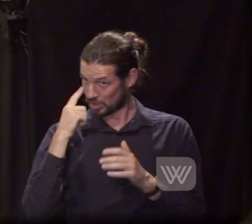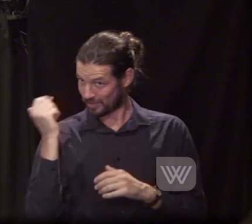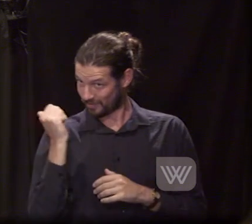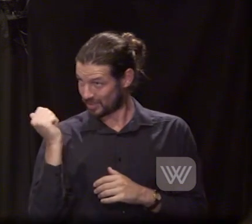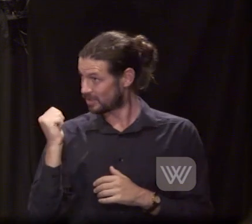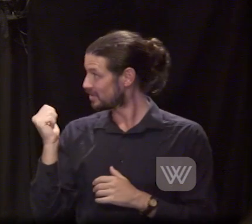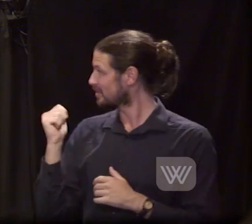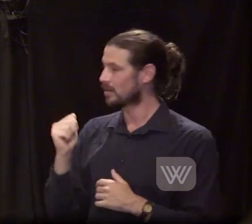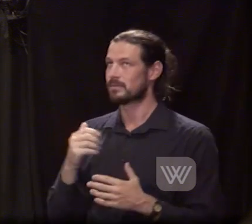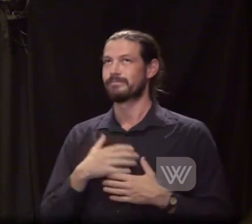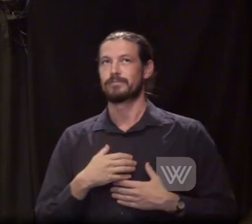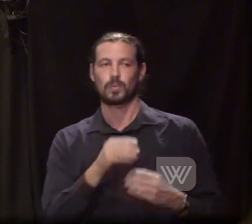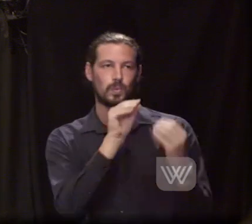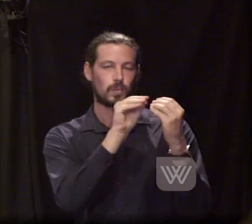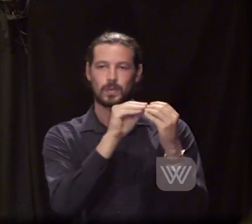Love you, Matt Damon.